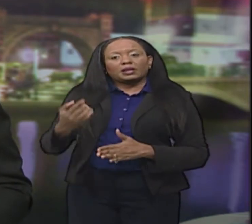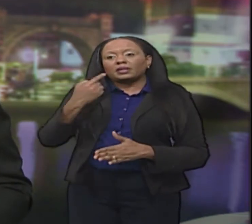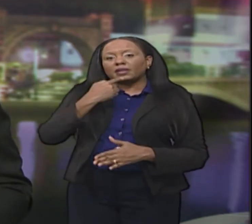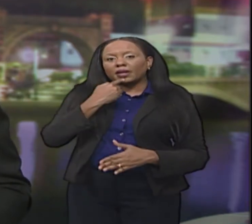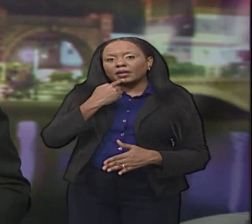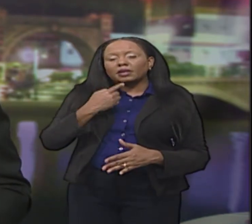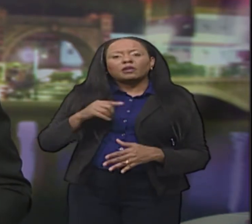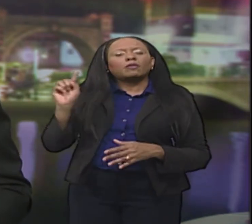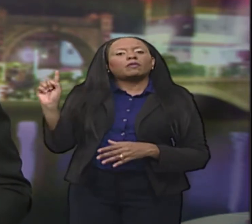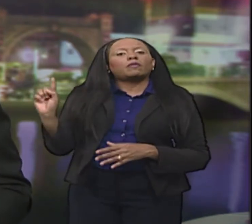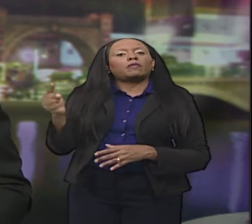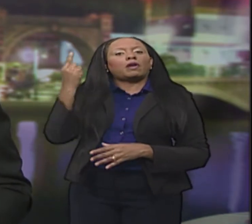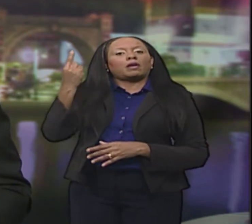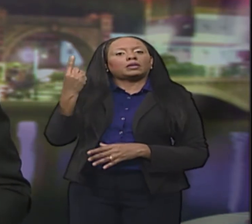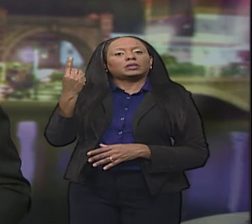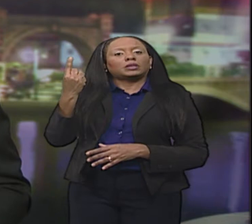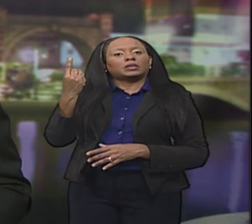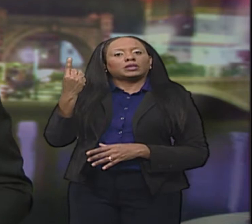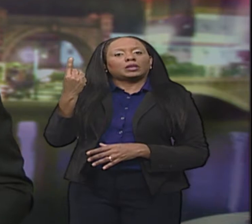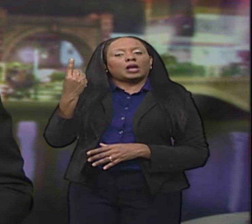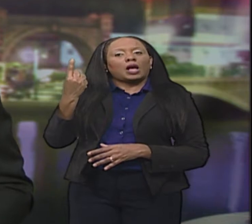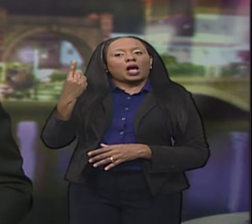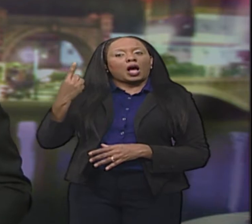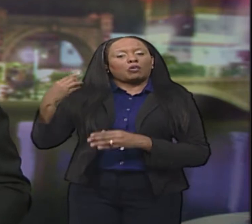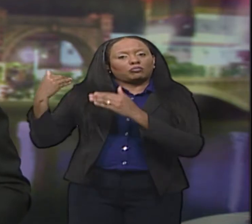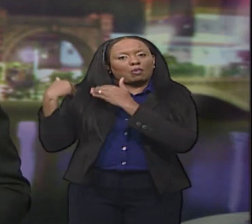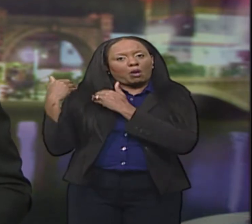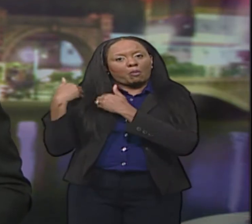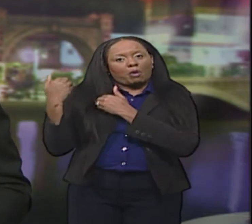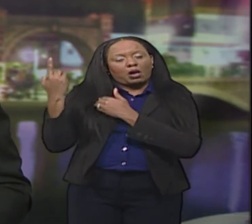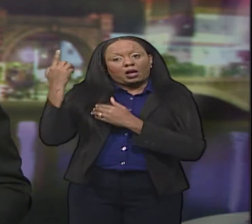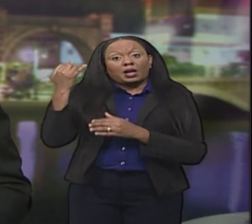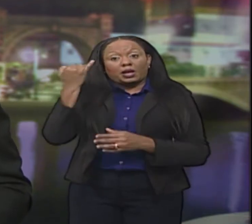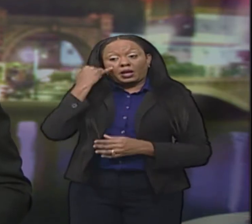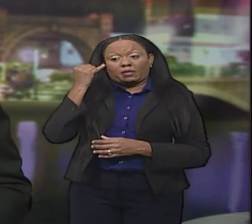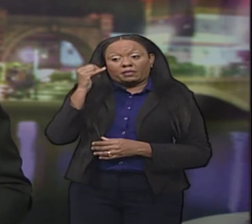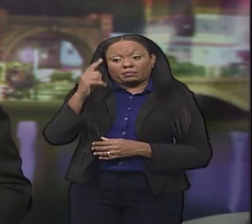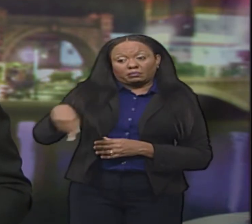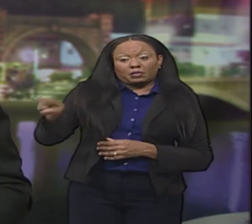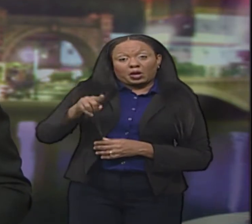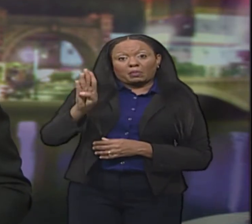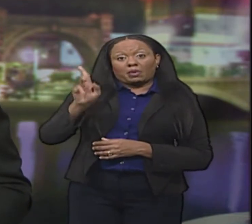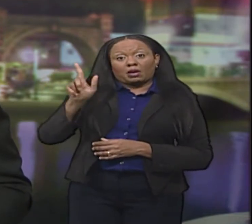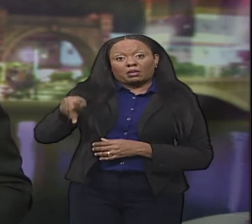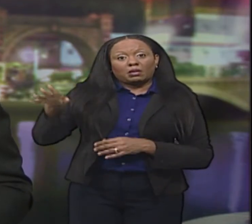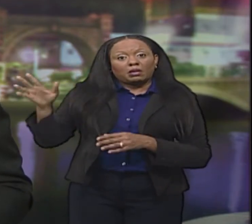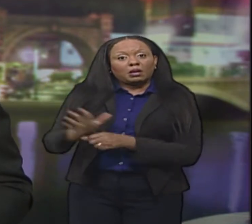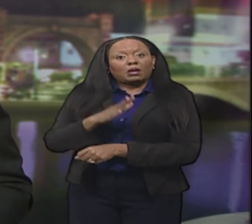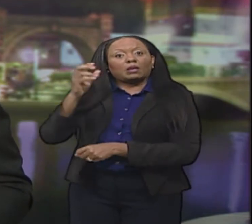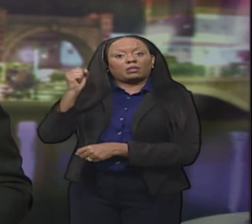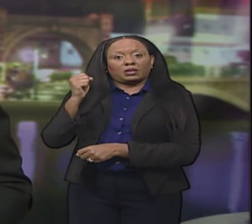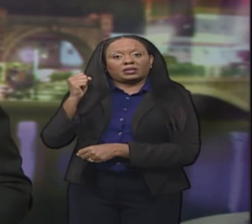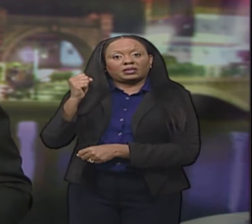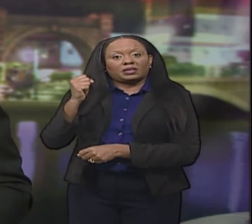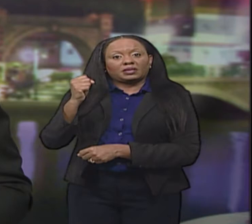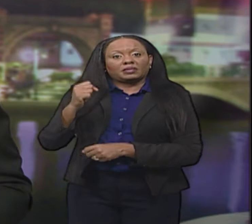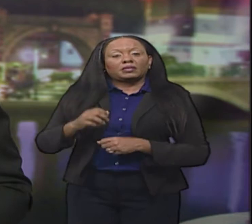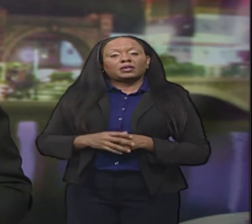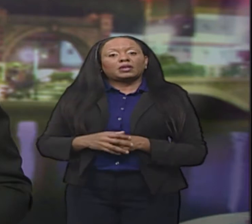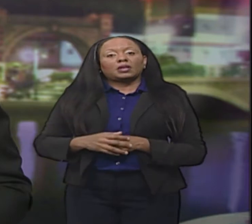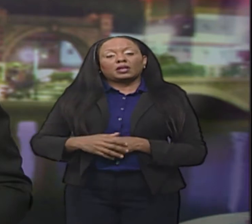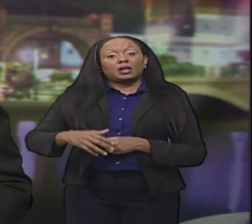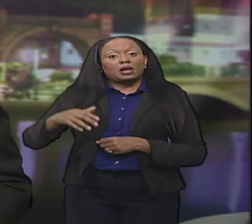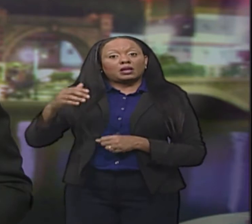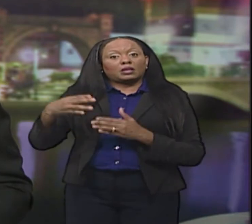at the corner of Darrells Road and Dighton Road. The location is on the border of the Christchurch West constituency, being contested by Dr.